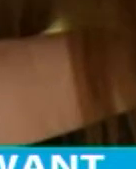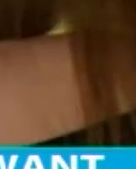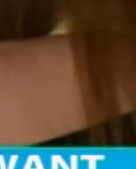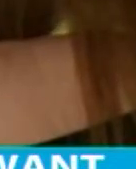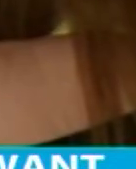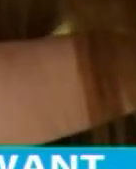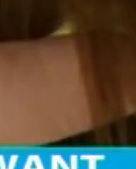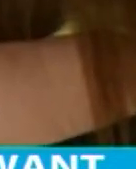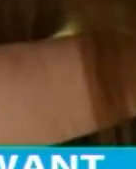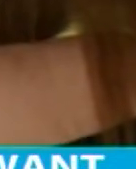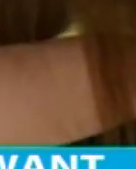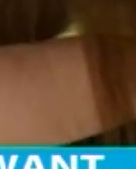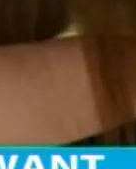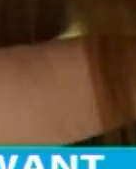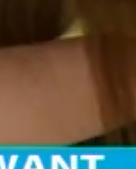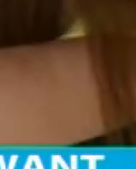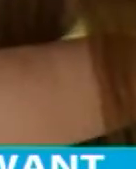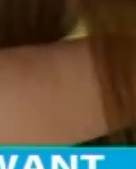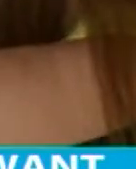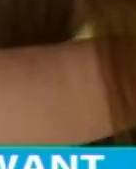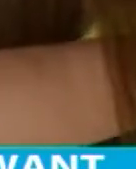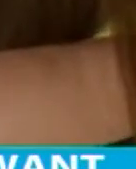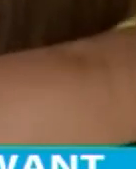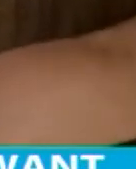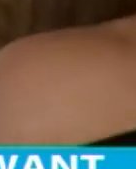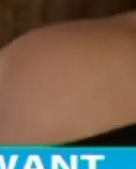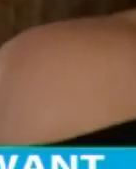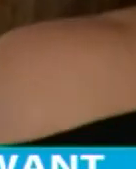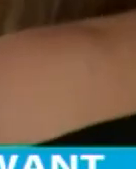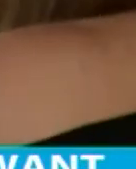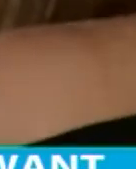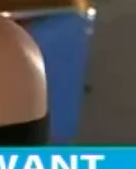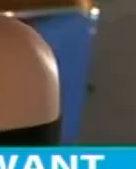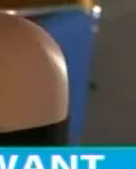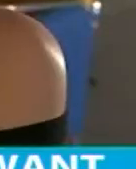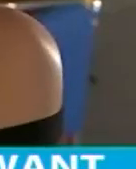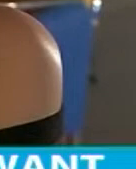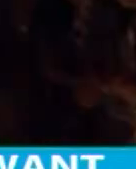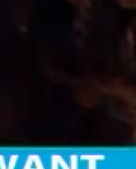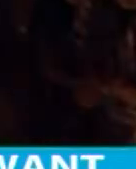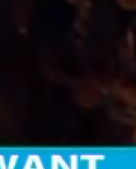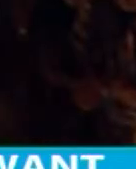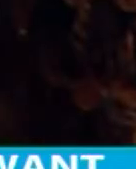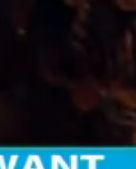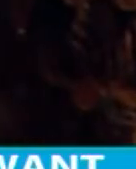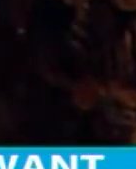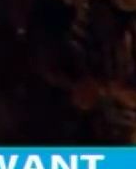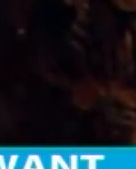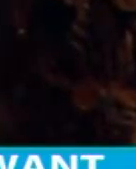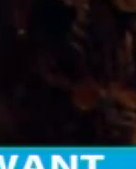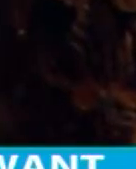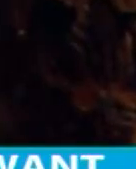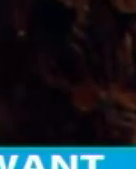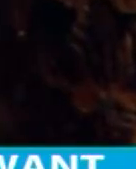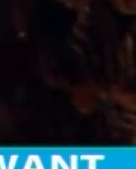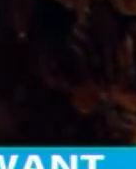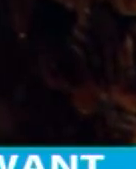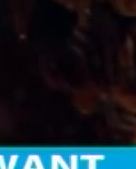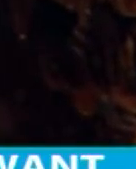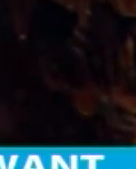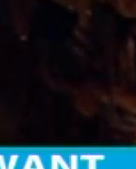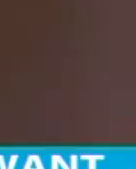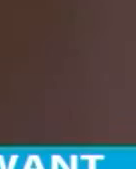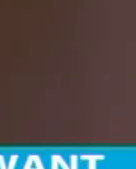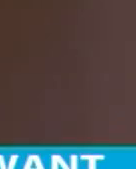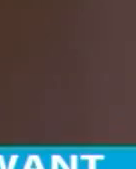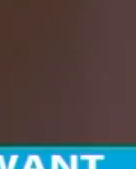form or in what manner, but I will fight to my last breath for the love of Max. I'm almost sure that those two had an